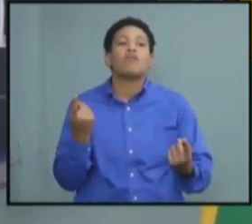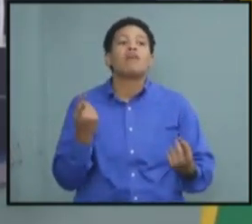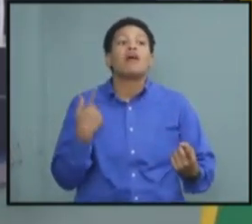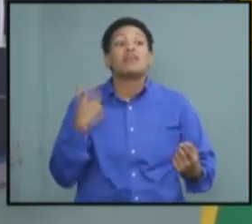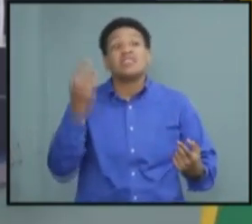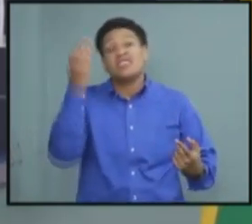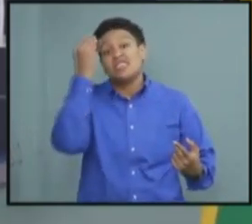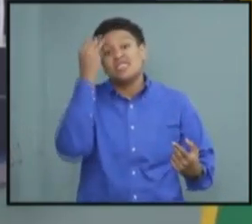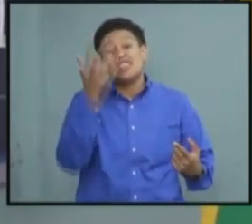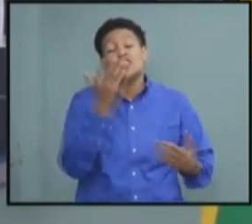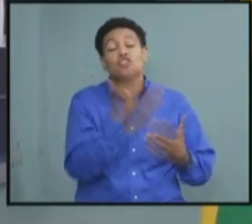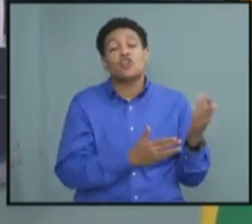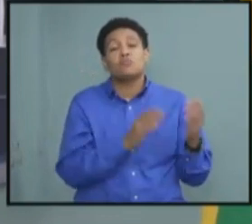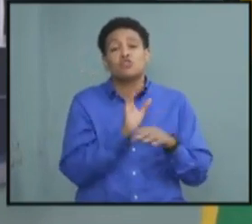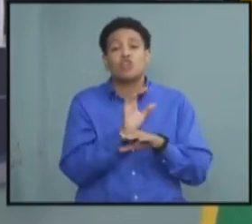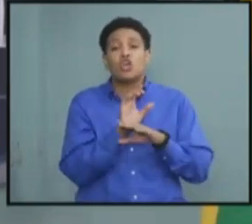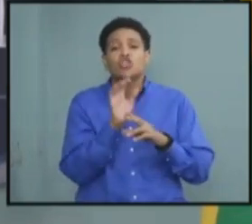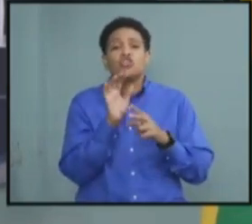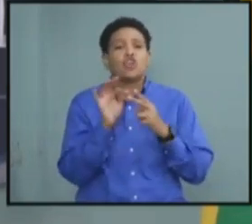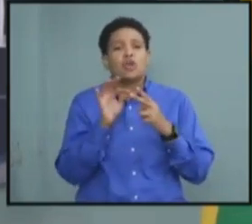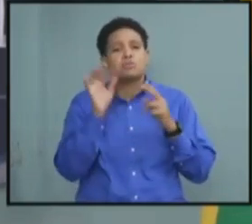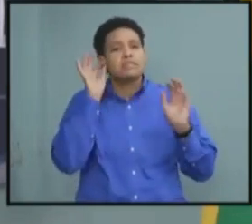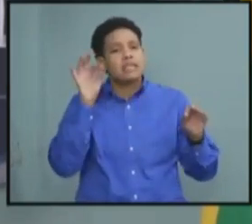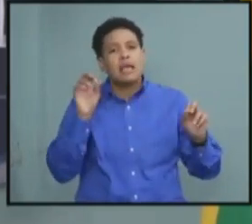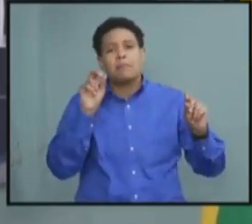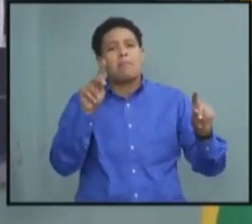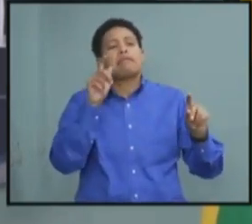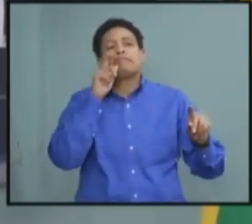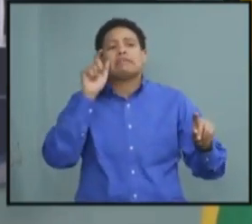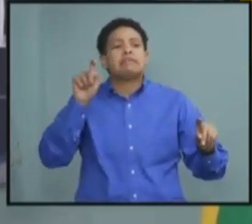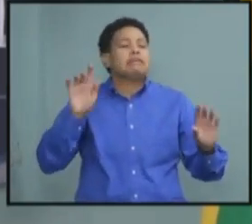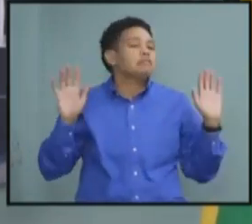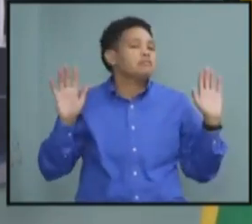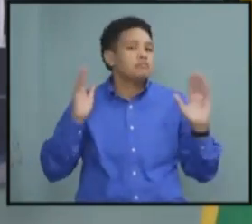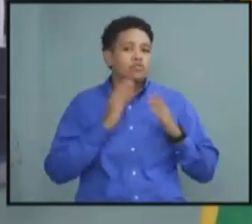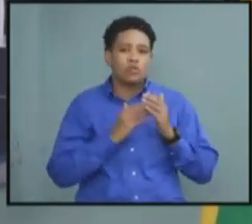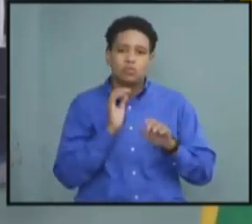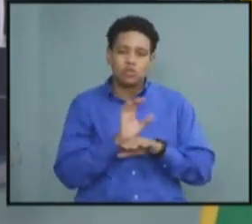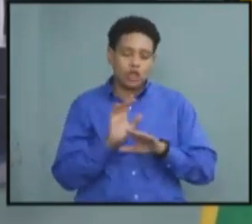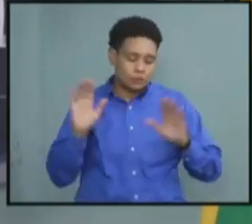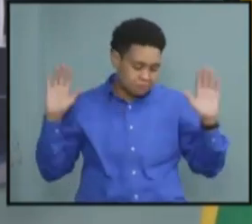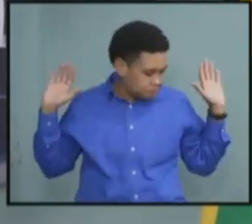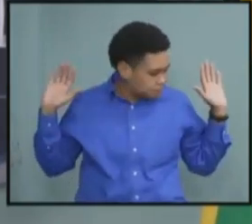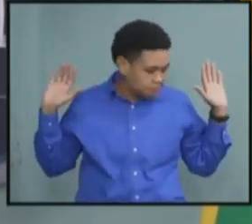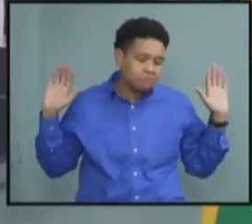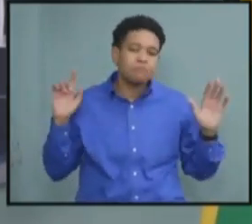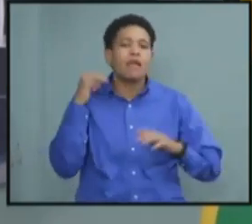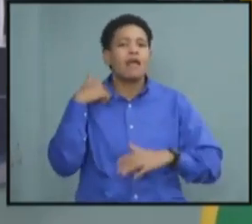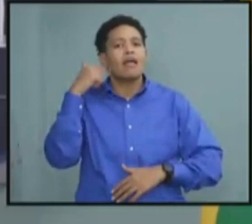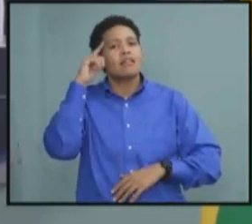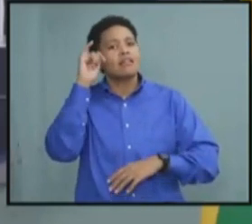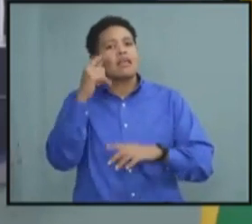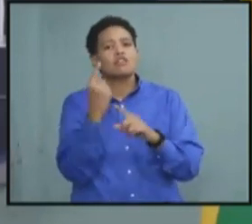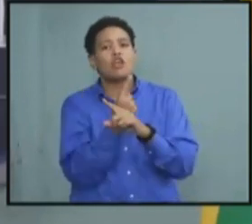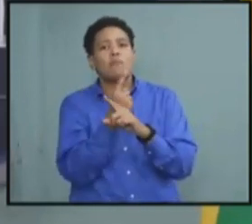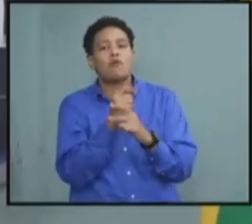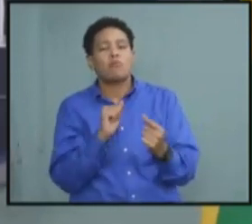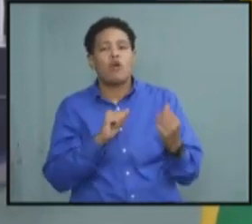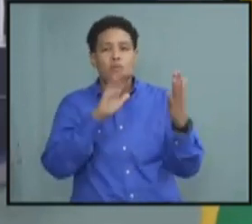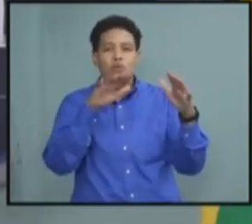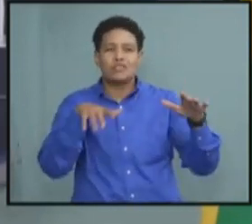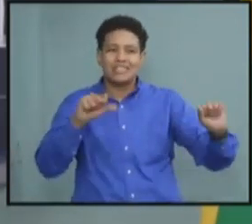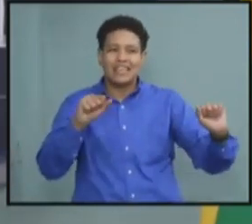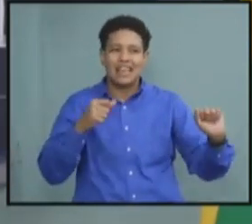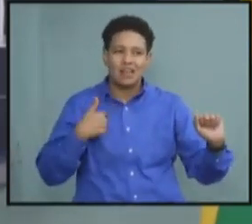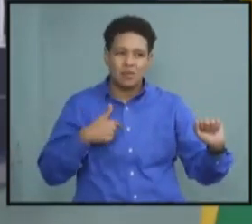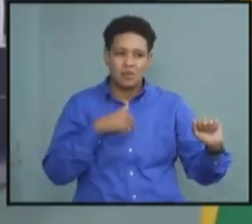can tell, and some churches opted not to go back as well. And I think that that is the appropriate approach to take,